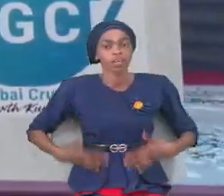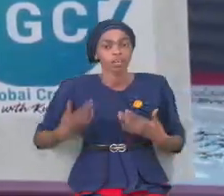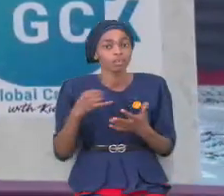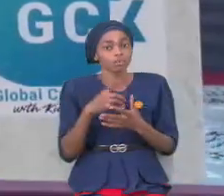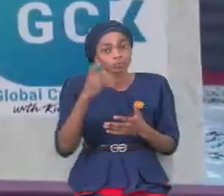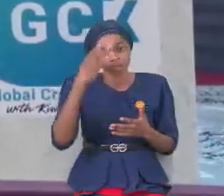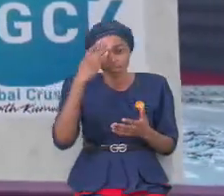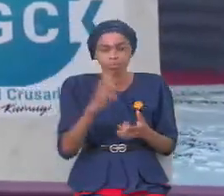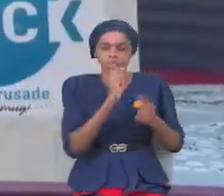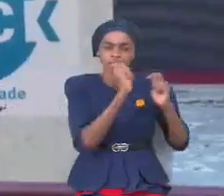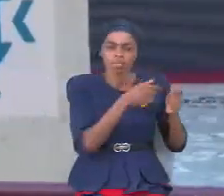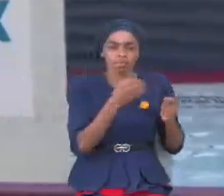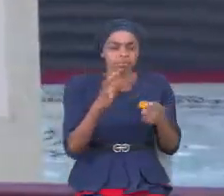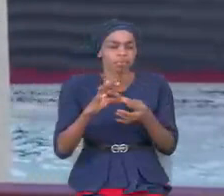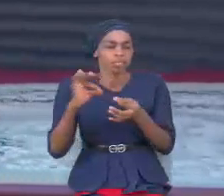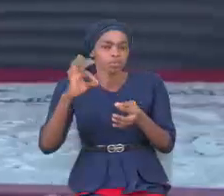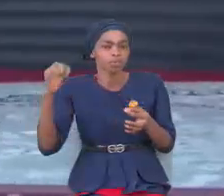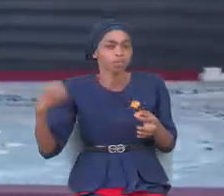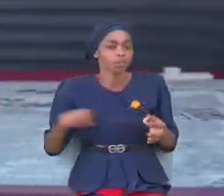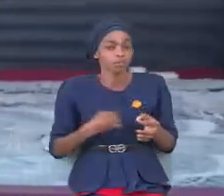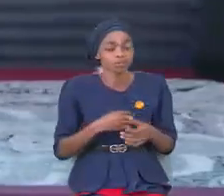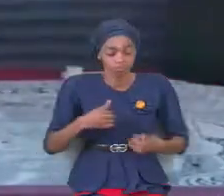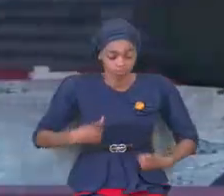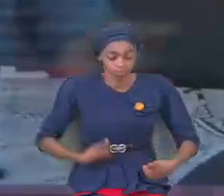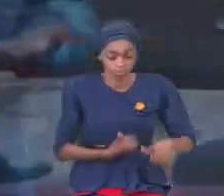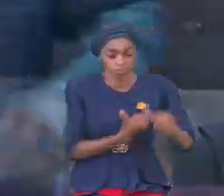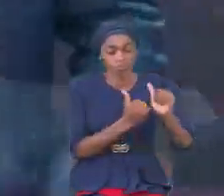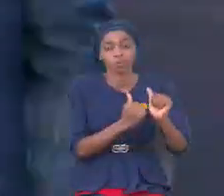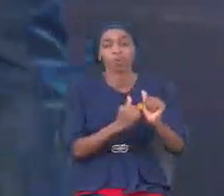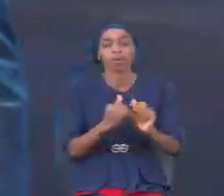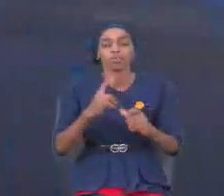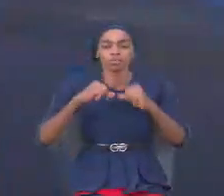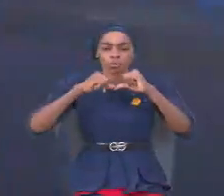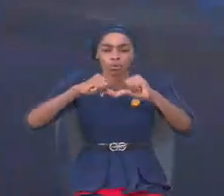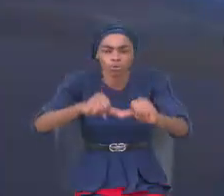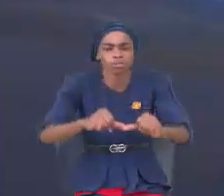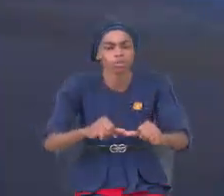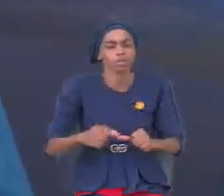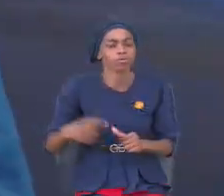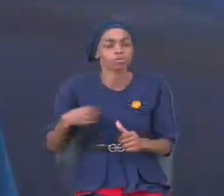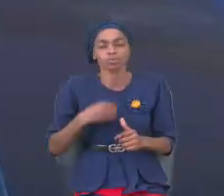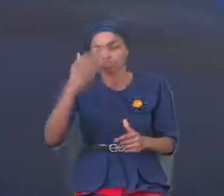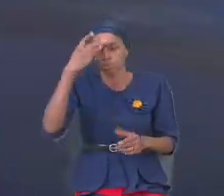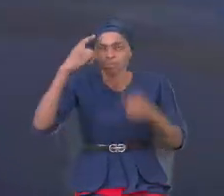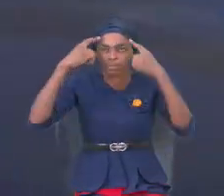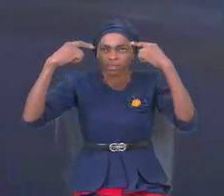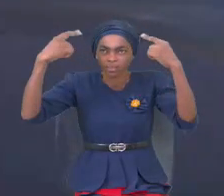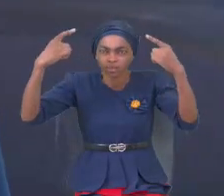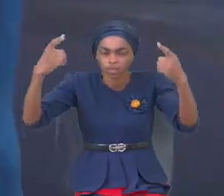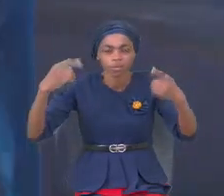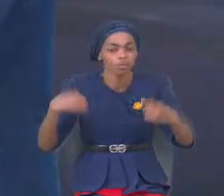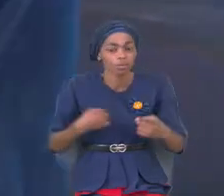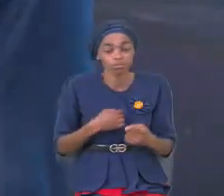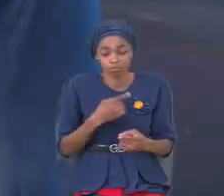we'll know success. If we follow on to know, we'll know significance. The point is, as we return,